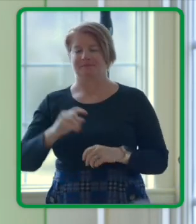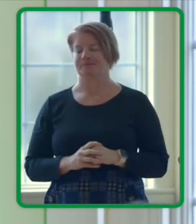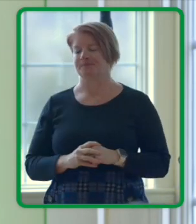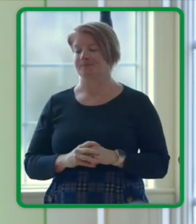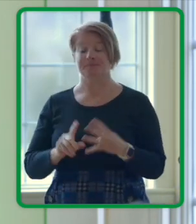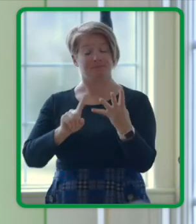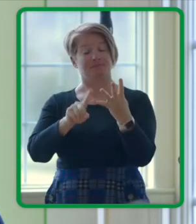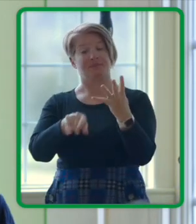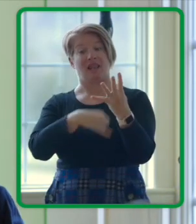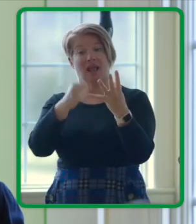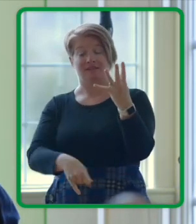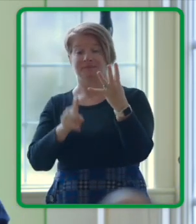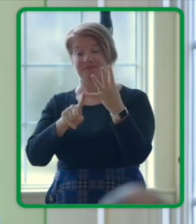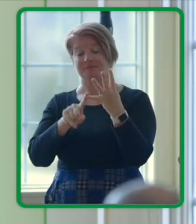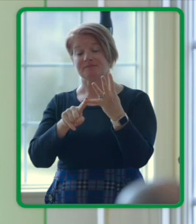Lastly,